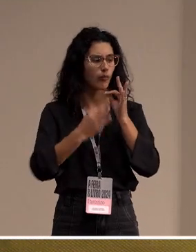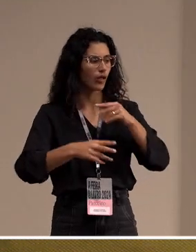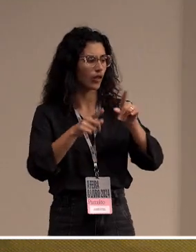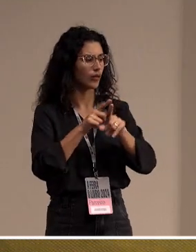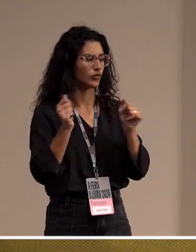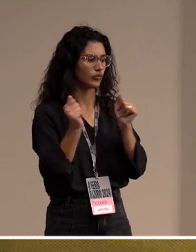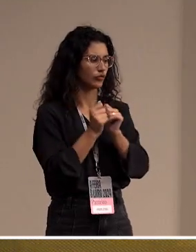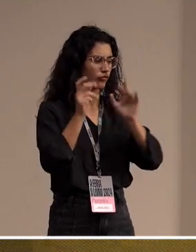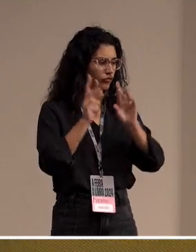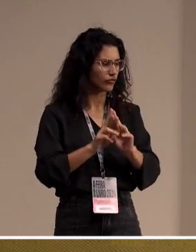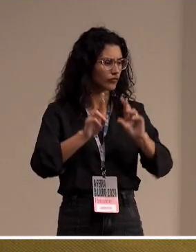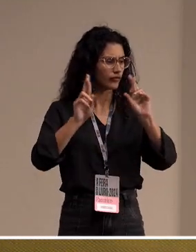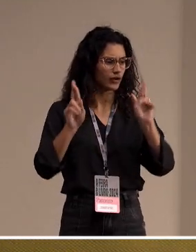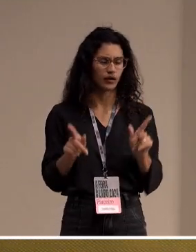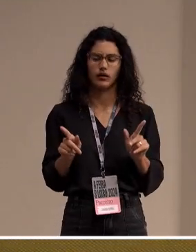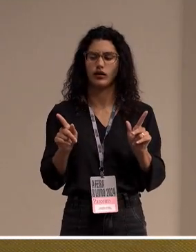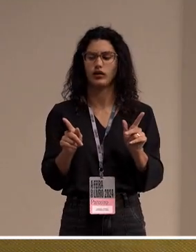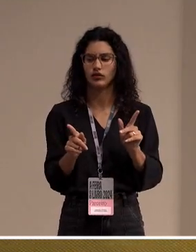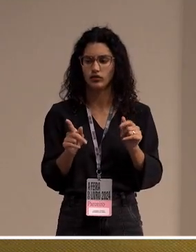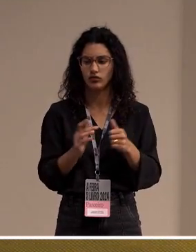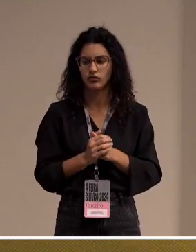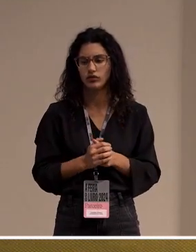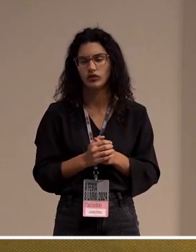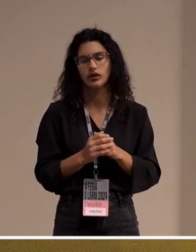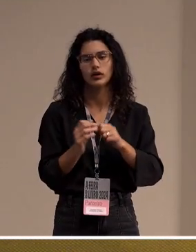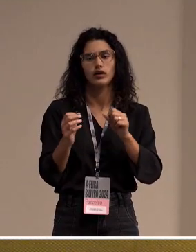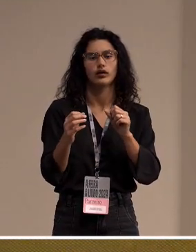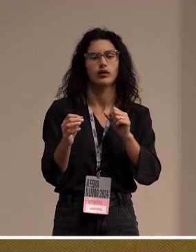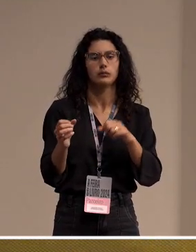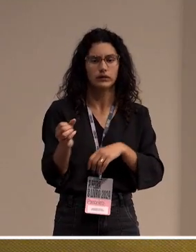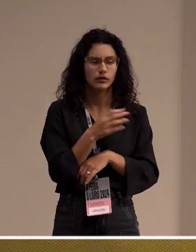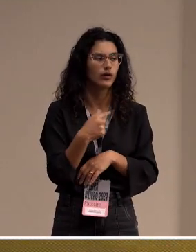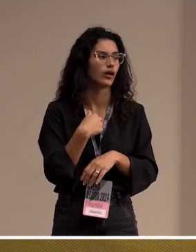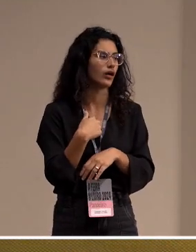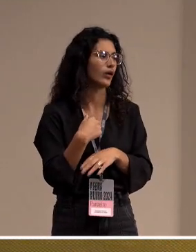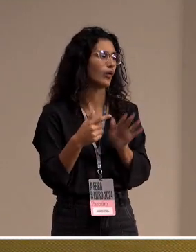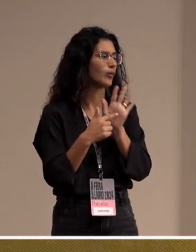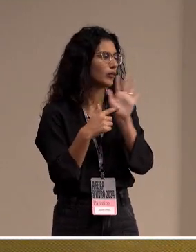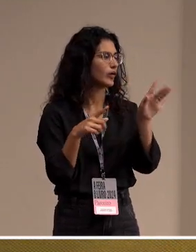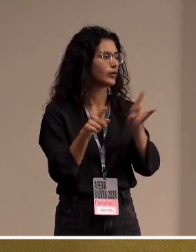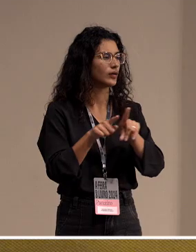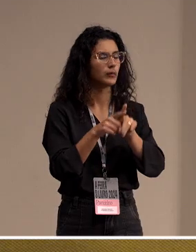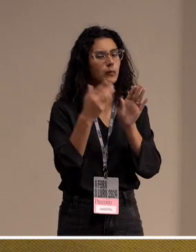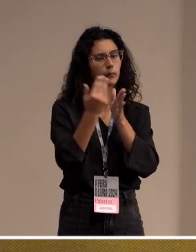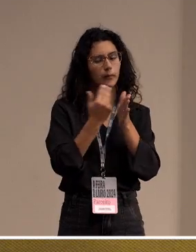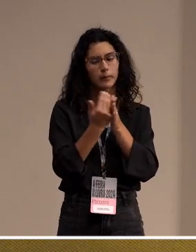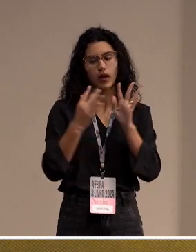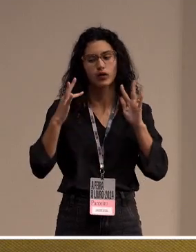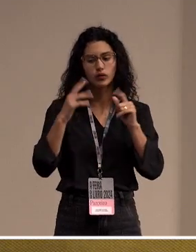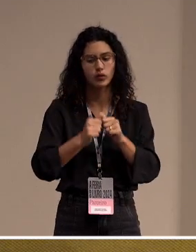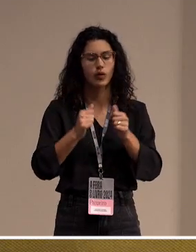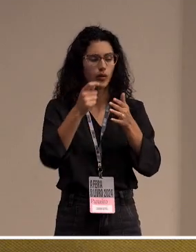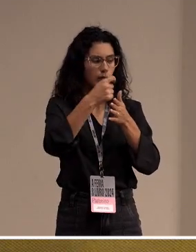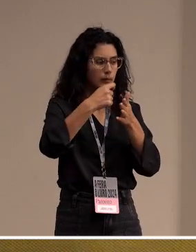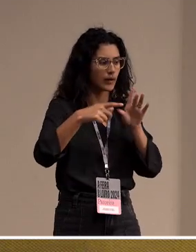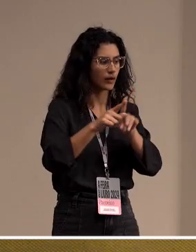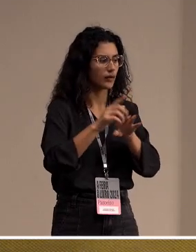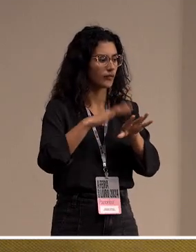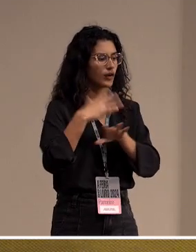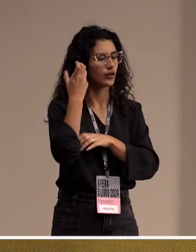going back and forth with the editor, I would bring in pages and show the editor's comments. I would tell the students, this is what we're discussing about this passage.